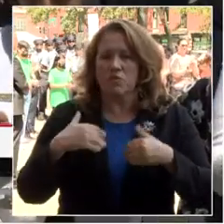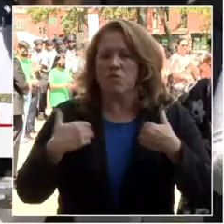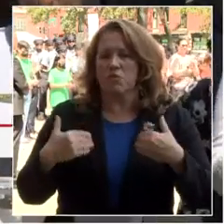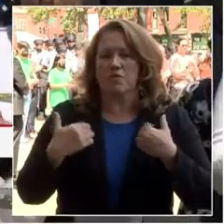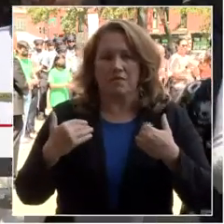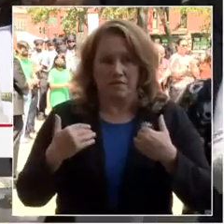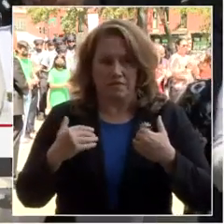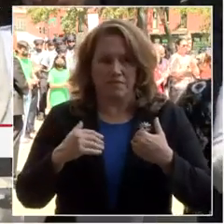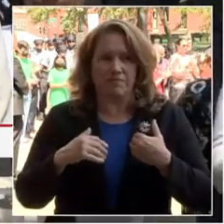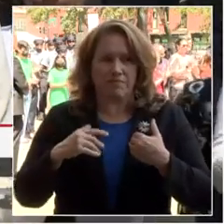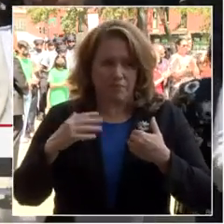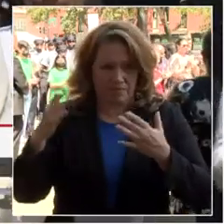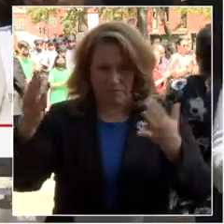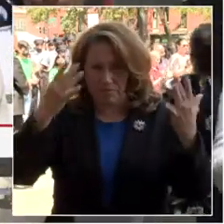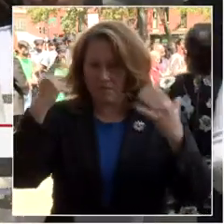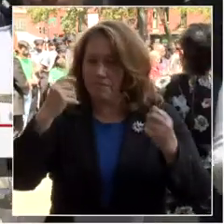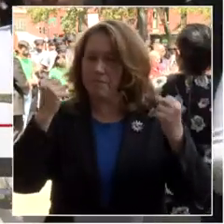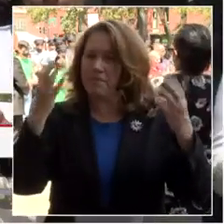applause.